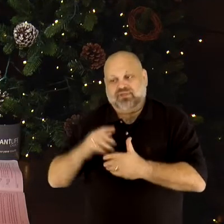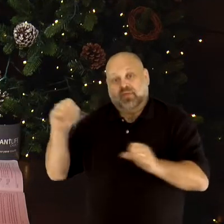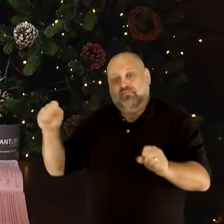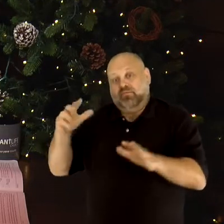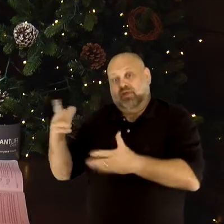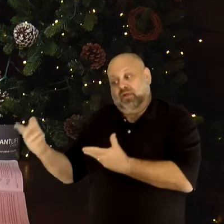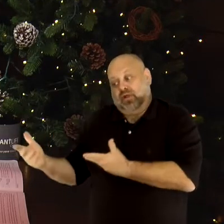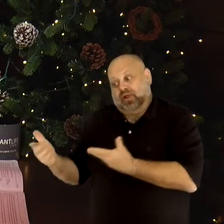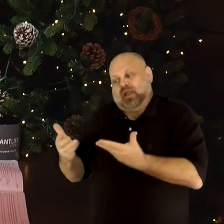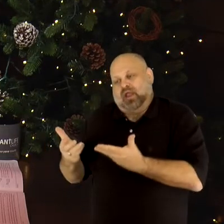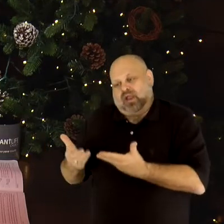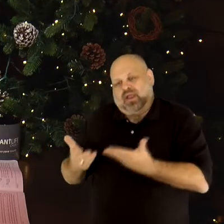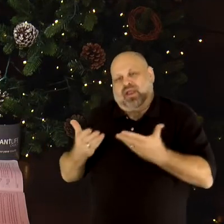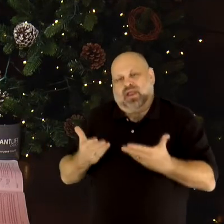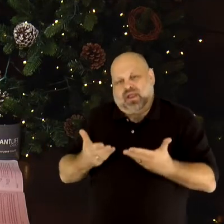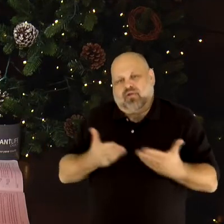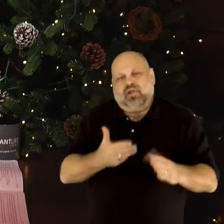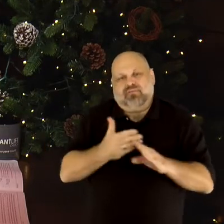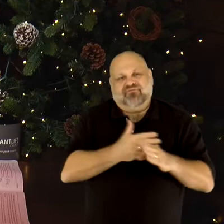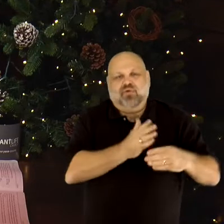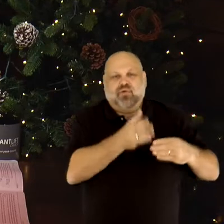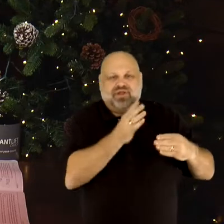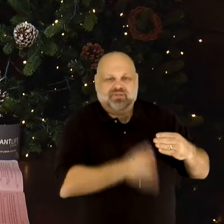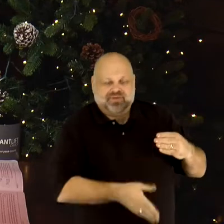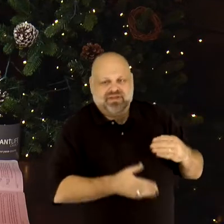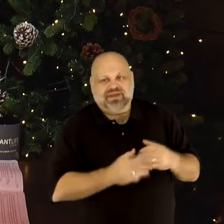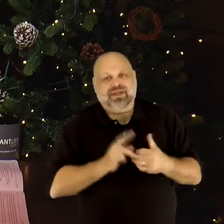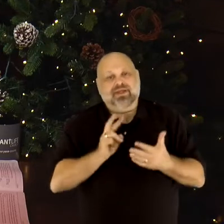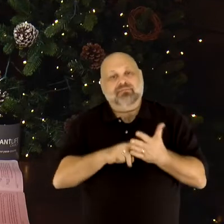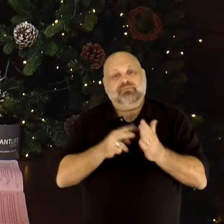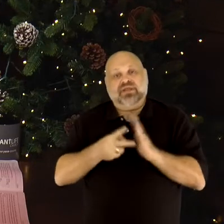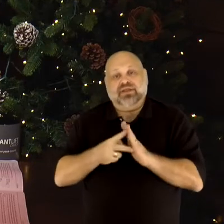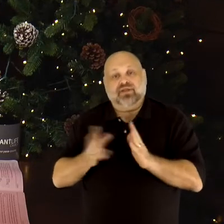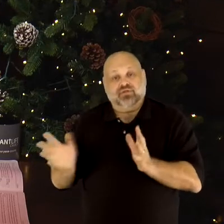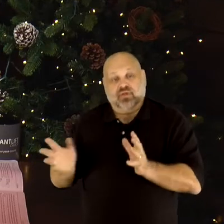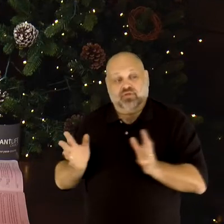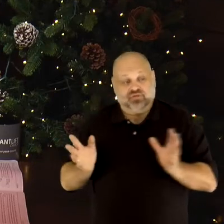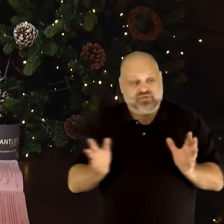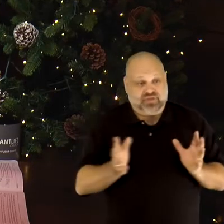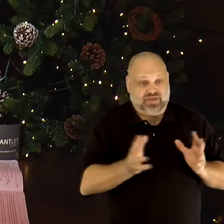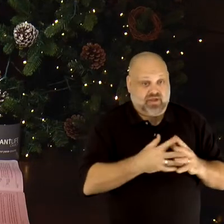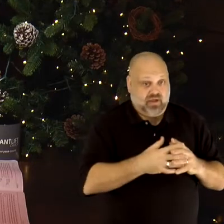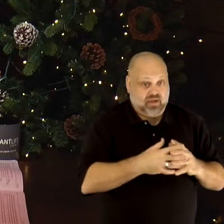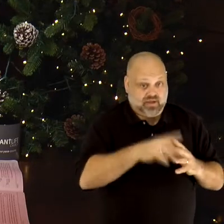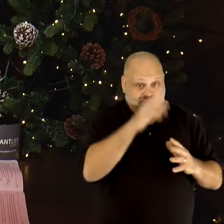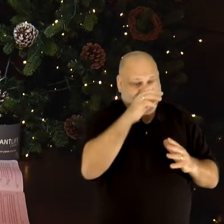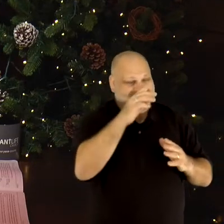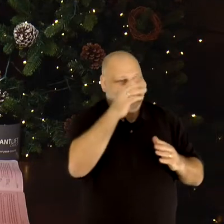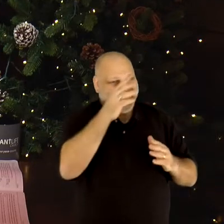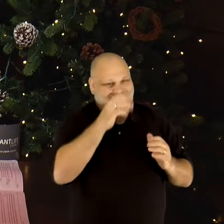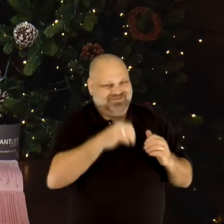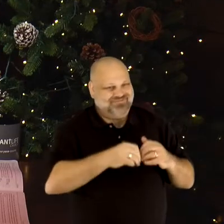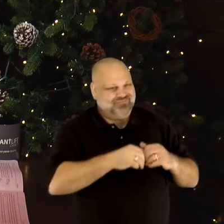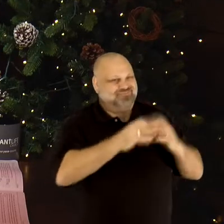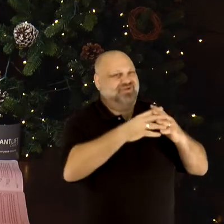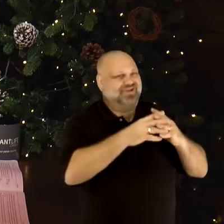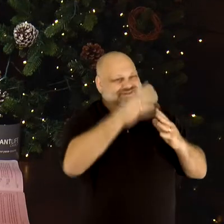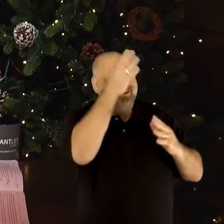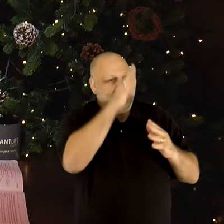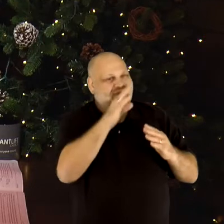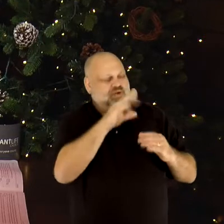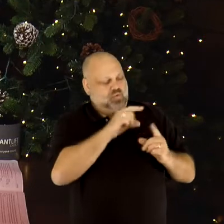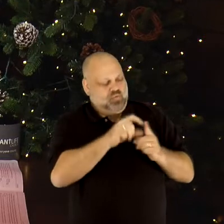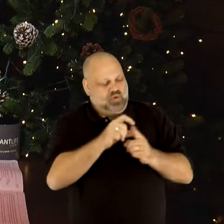miracle before the completion of the miracle. And in other words, there is a conception of the miracle where God puts a word in your heart. Then there's